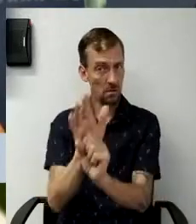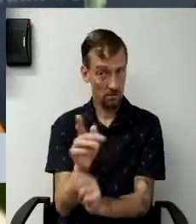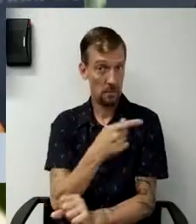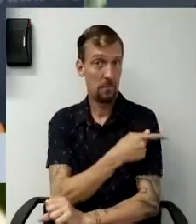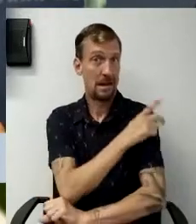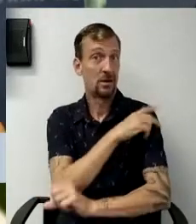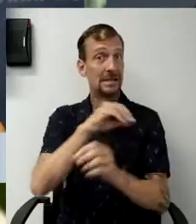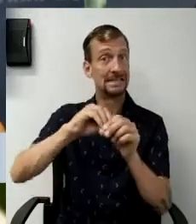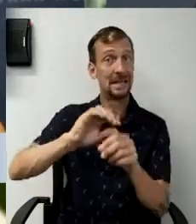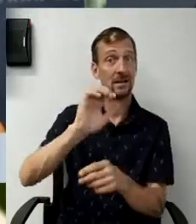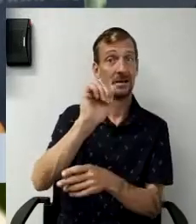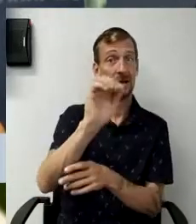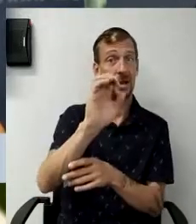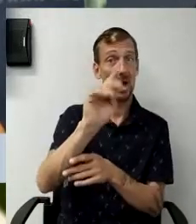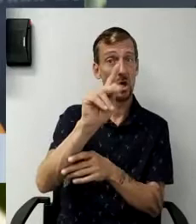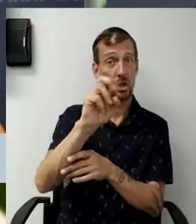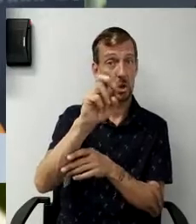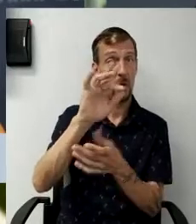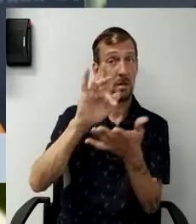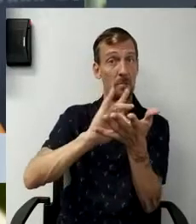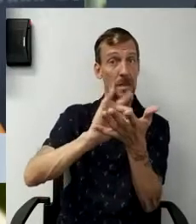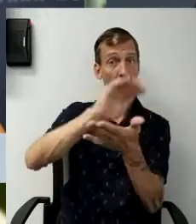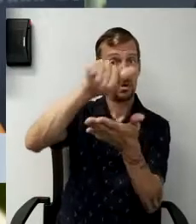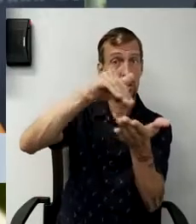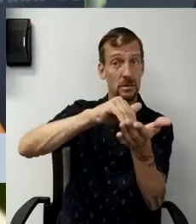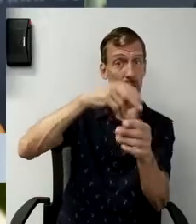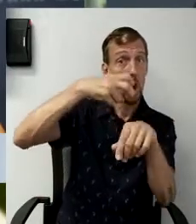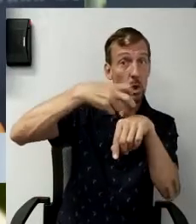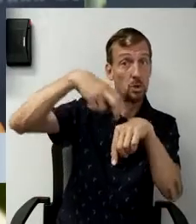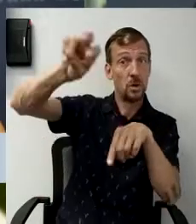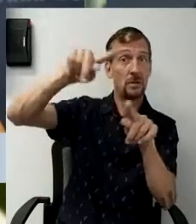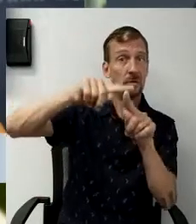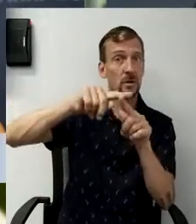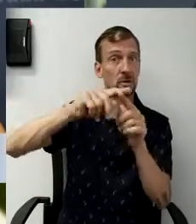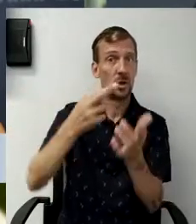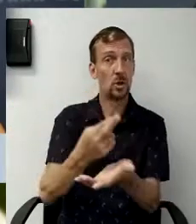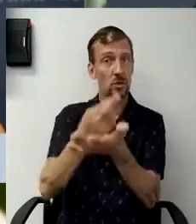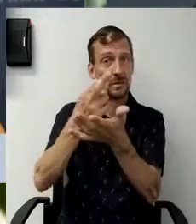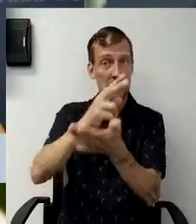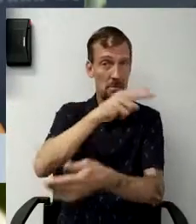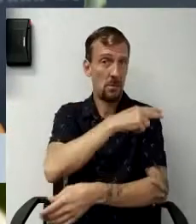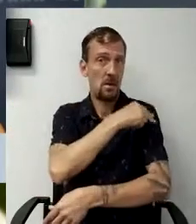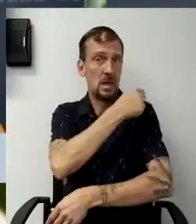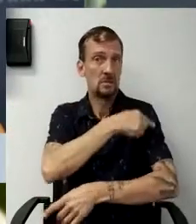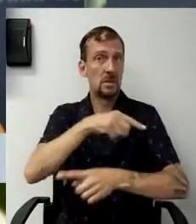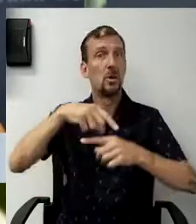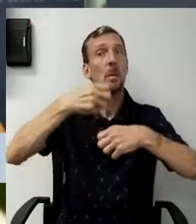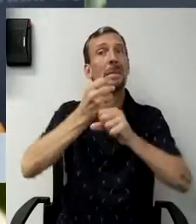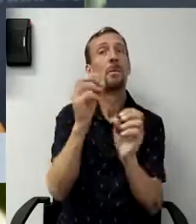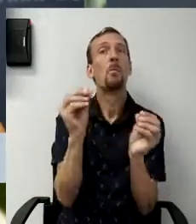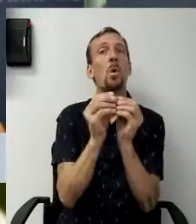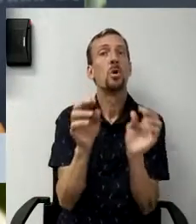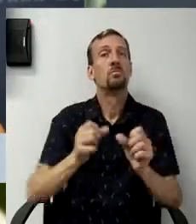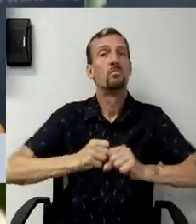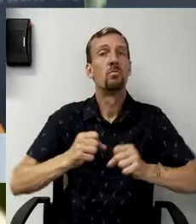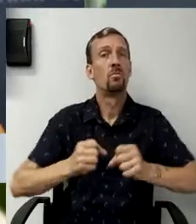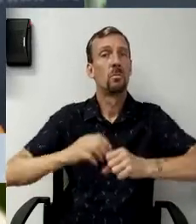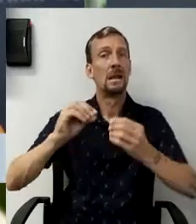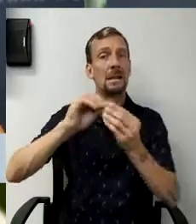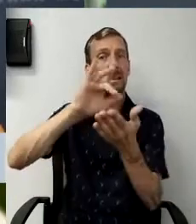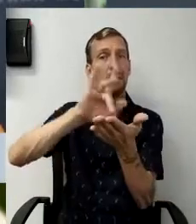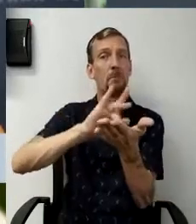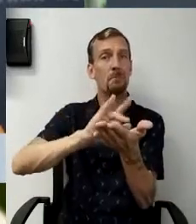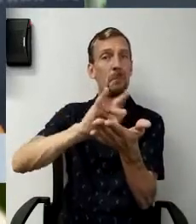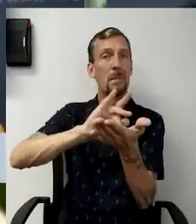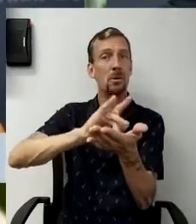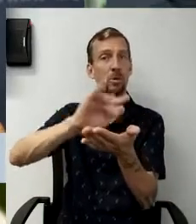in the acute medical center were being transferred over to the rehab hospital to make room in the medical center.